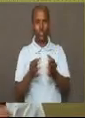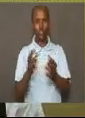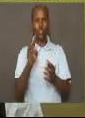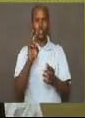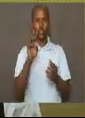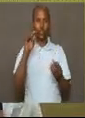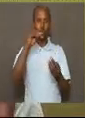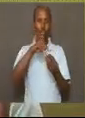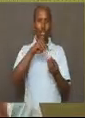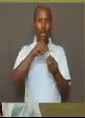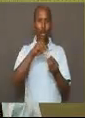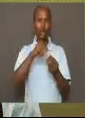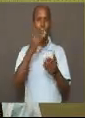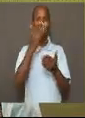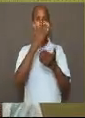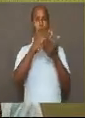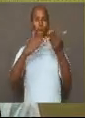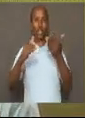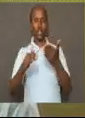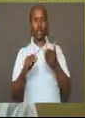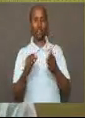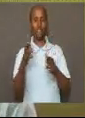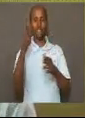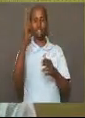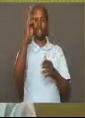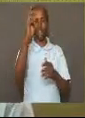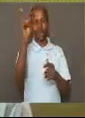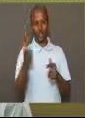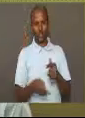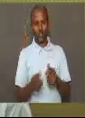into sums of partial fractions.